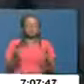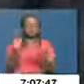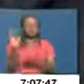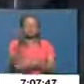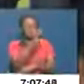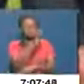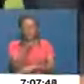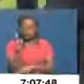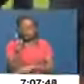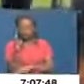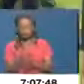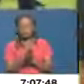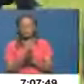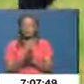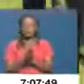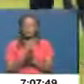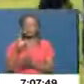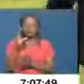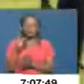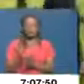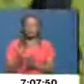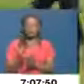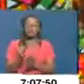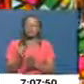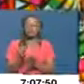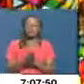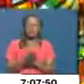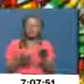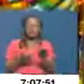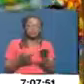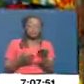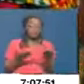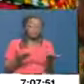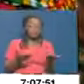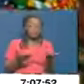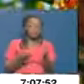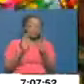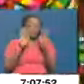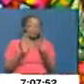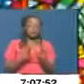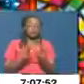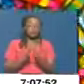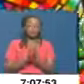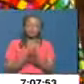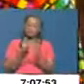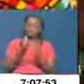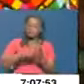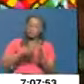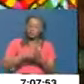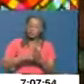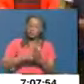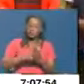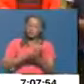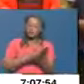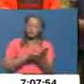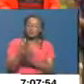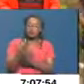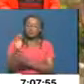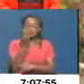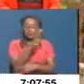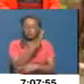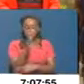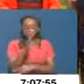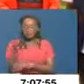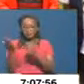wa waziri wa mazingira Keriako Tobiko, teknolojia hiyo ni muhimu katika kukabiliana na tatizo la uharibifu wa misitu na ukataji